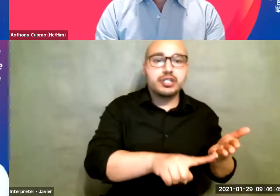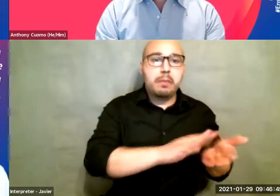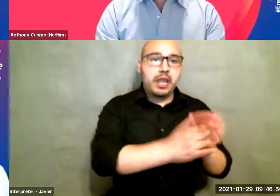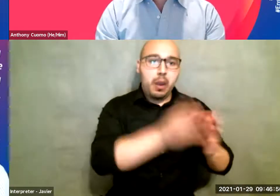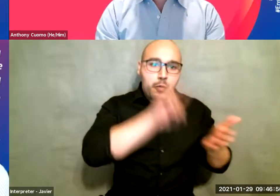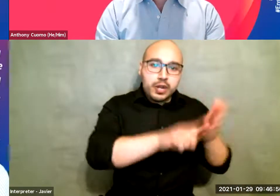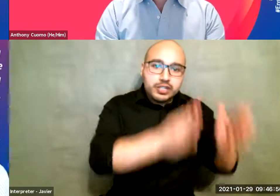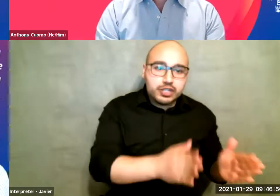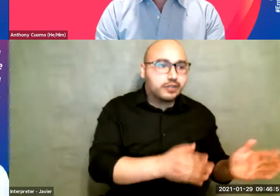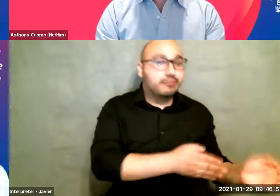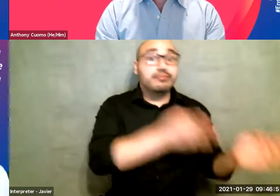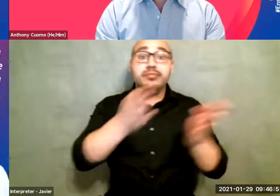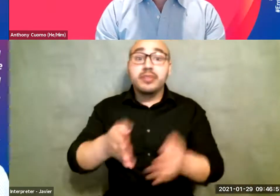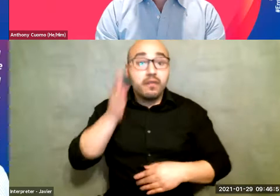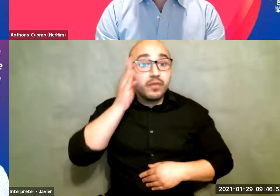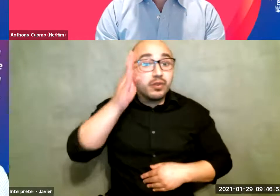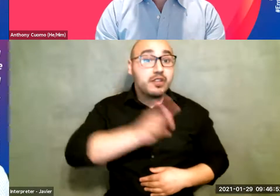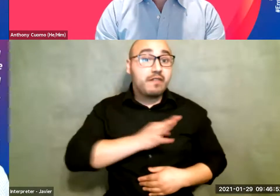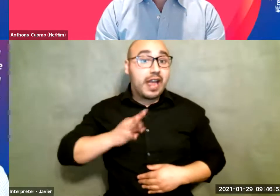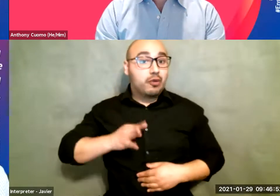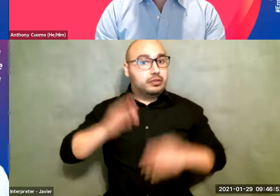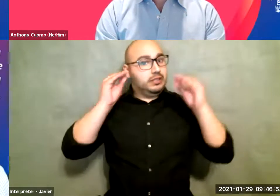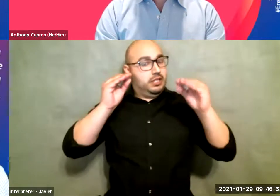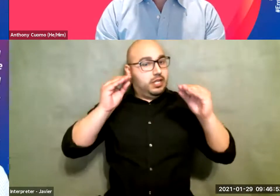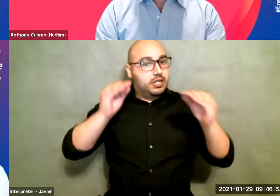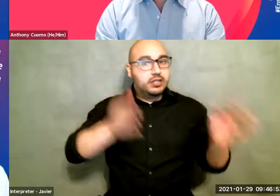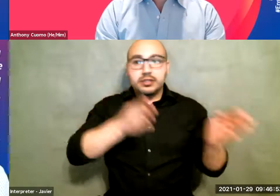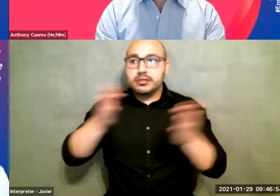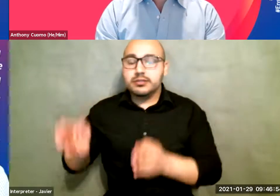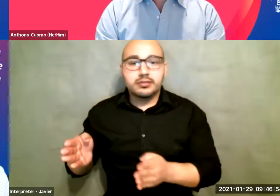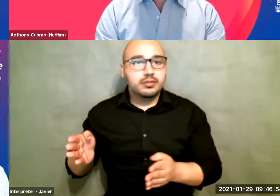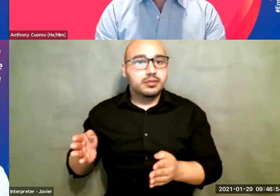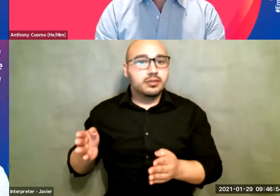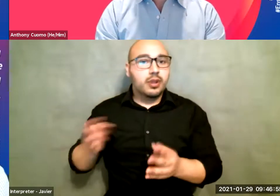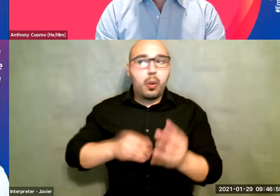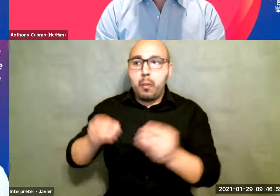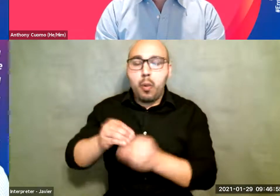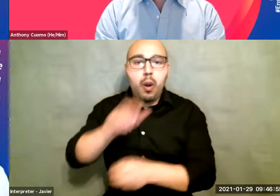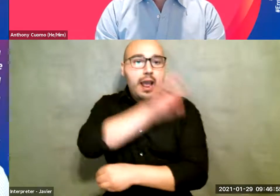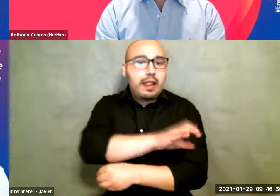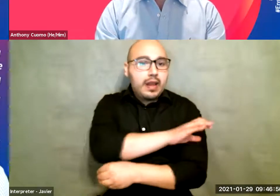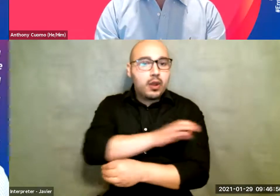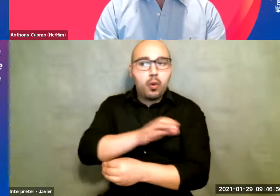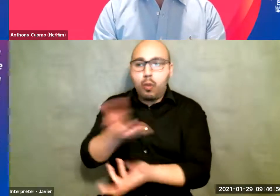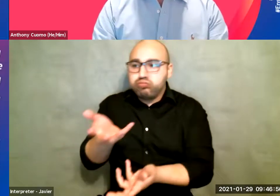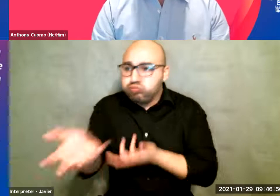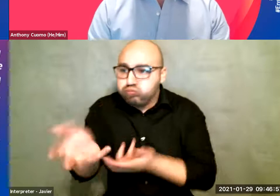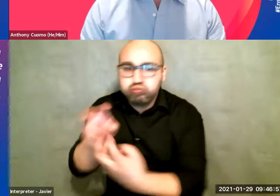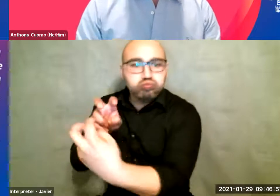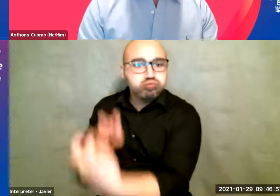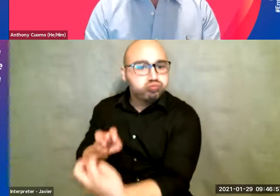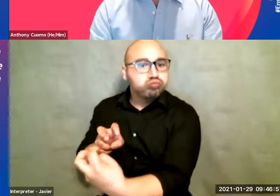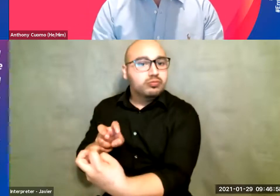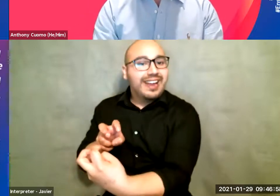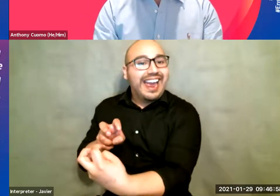psychology. They might be future faculty members, future researchers. They could go more the clinical direction. And then within clinical,